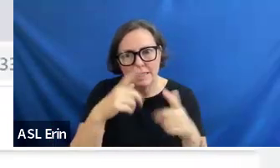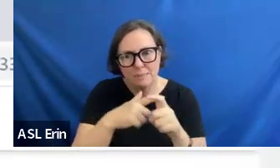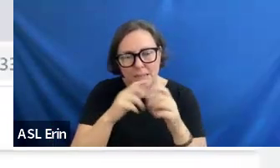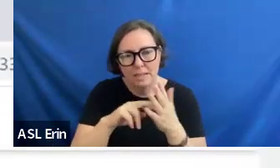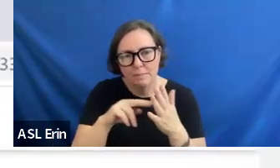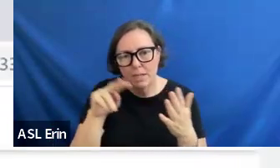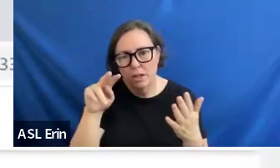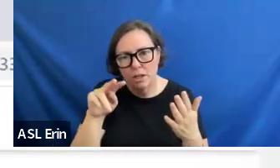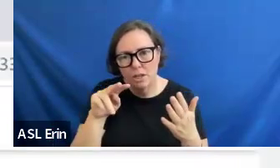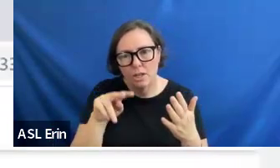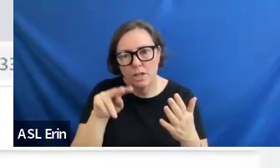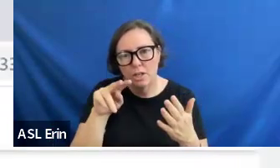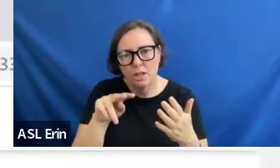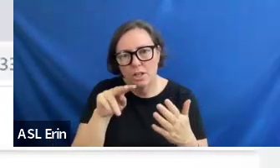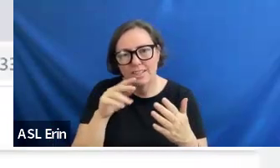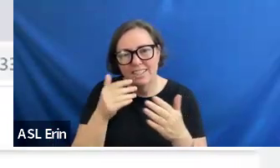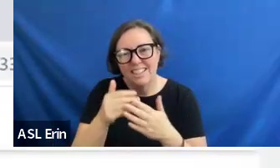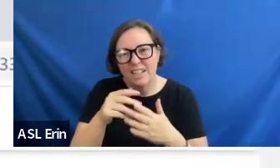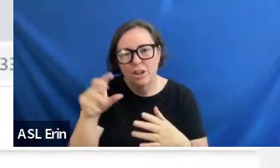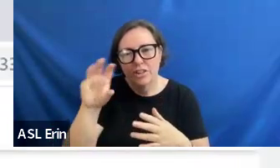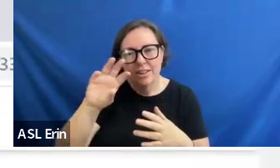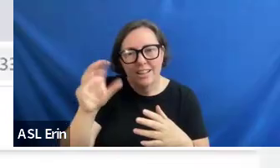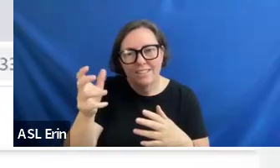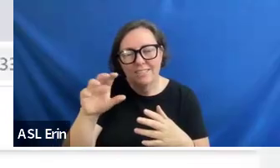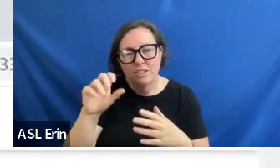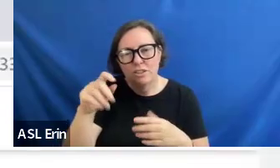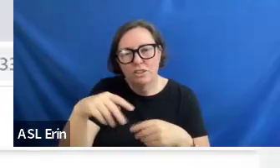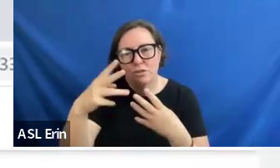your gaze closer to the scroll icon.